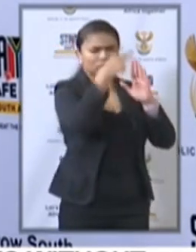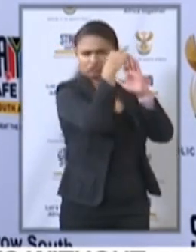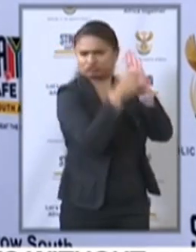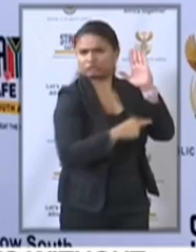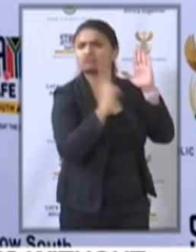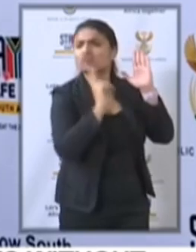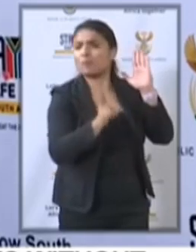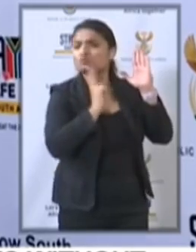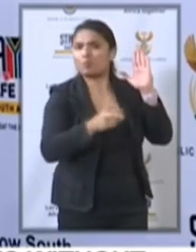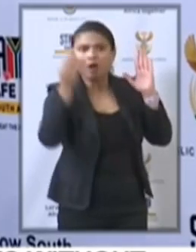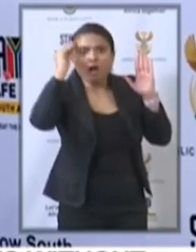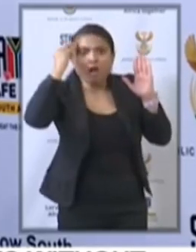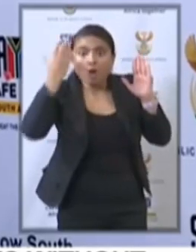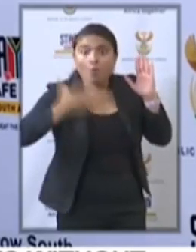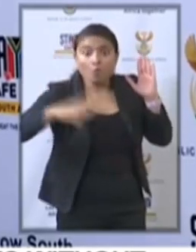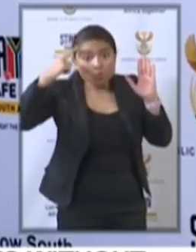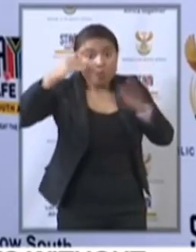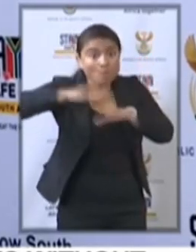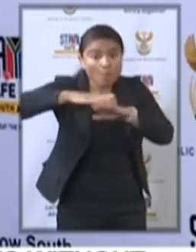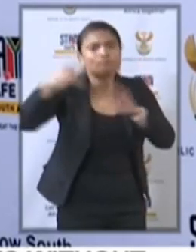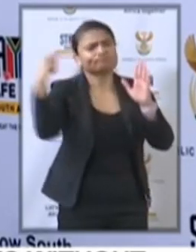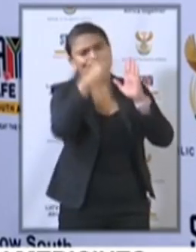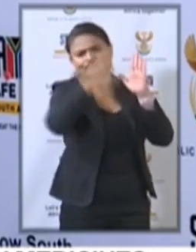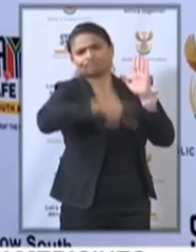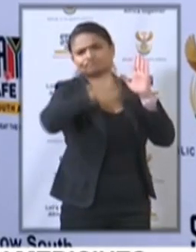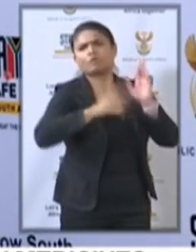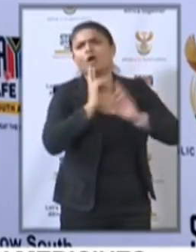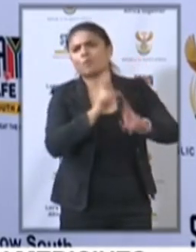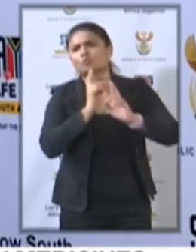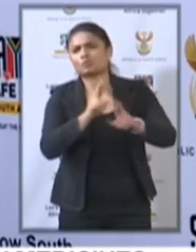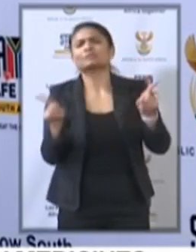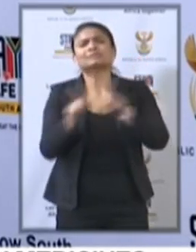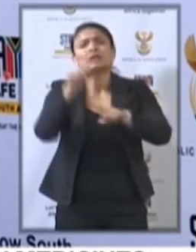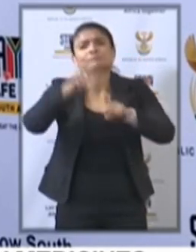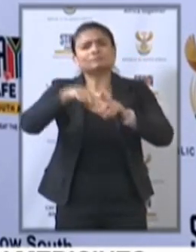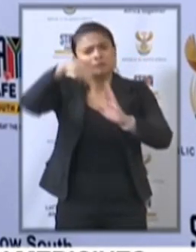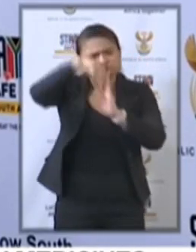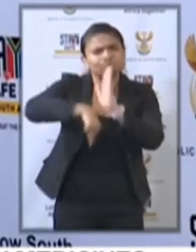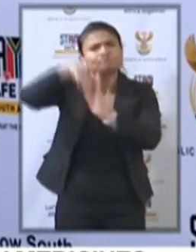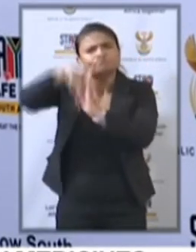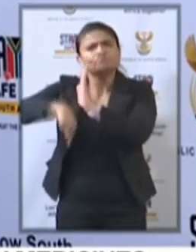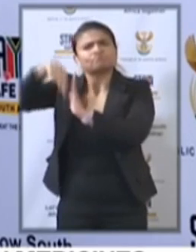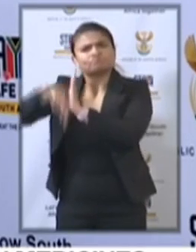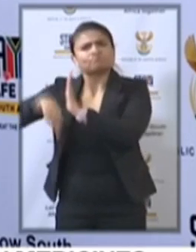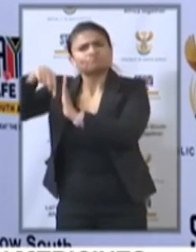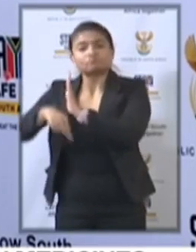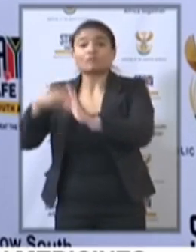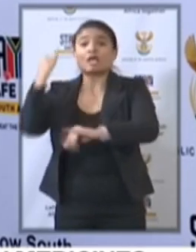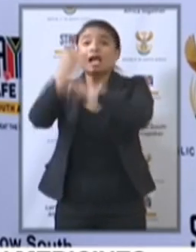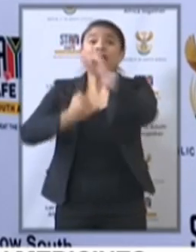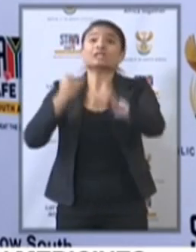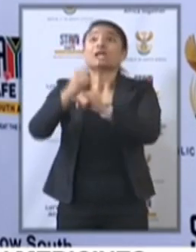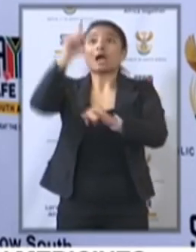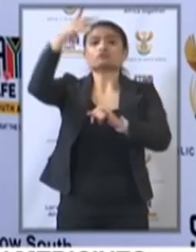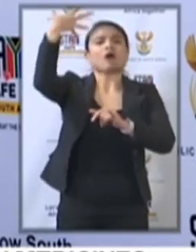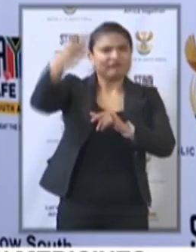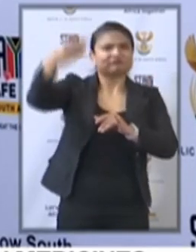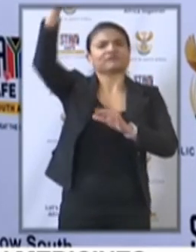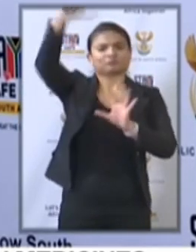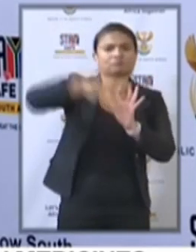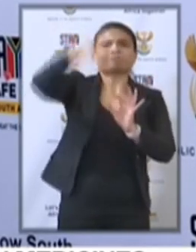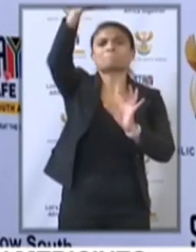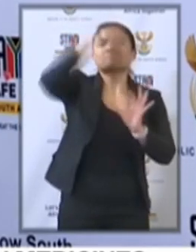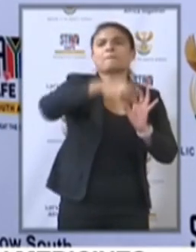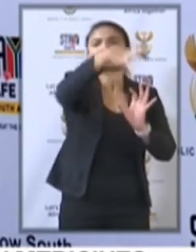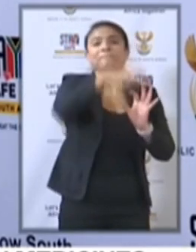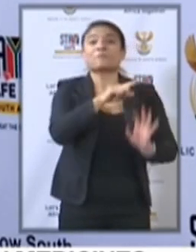same time, we have got extensive international cooperation in the area of science,